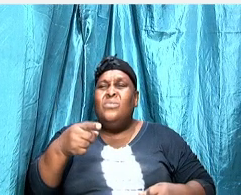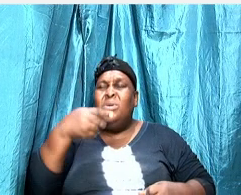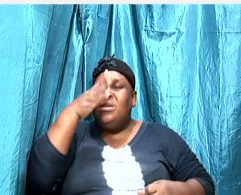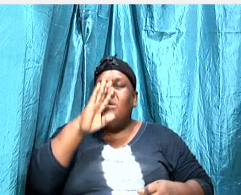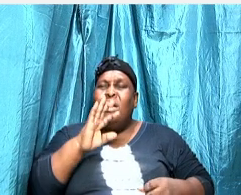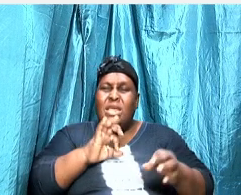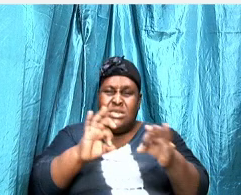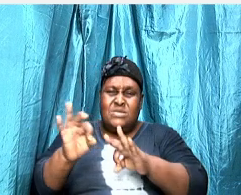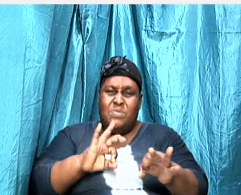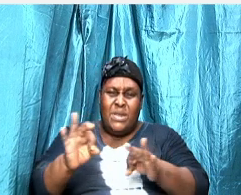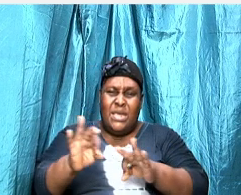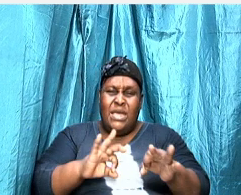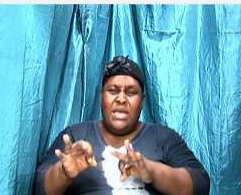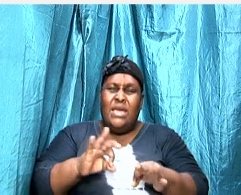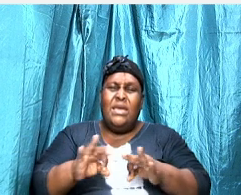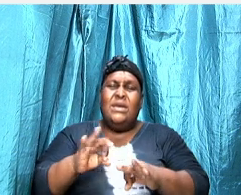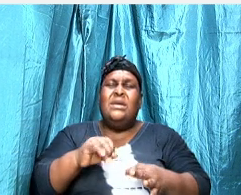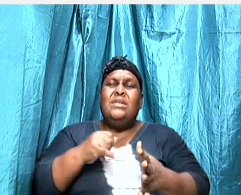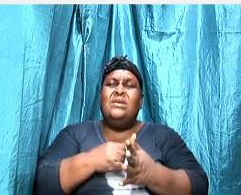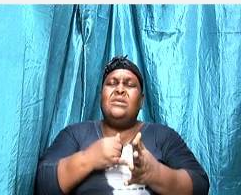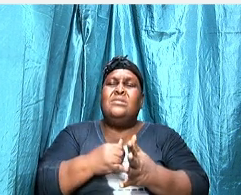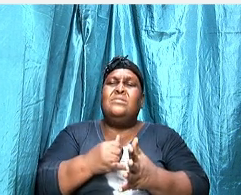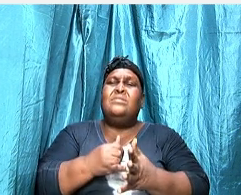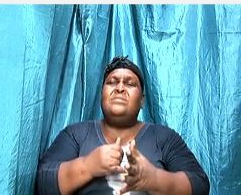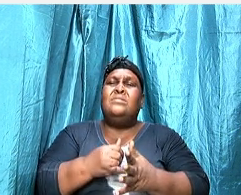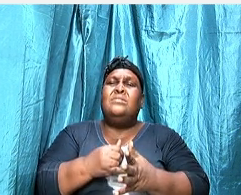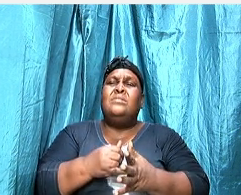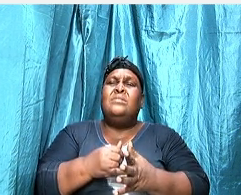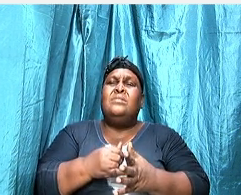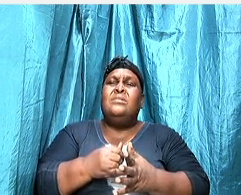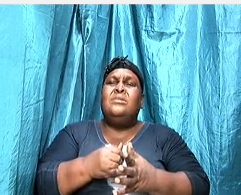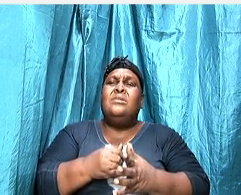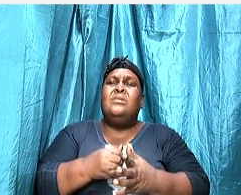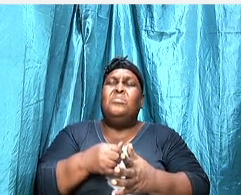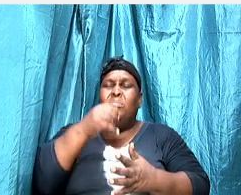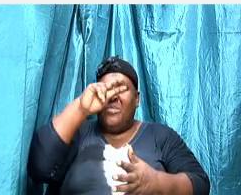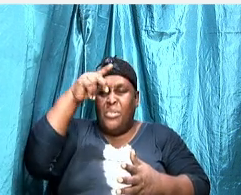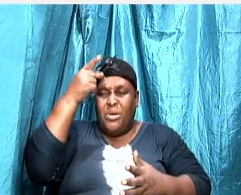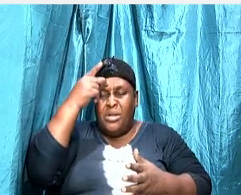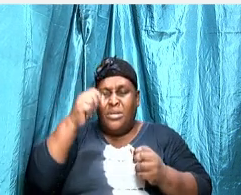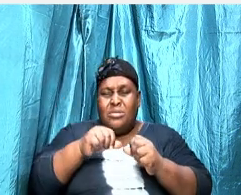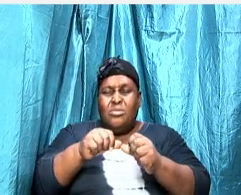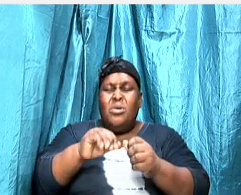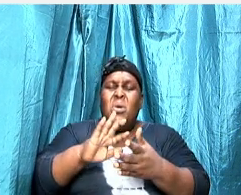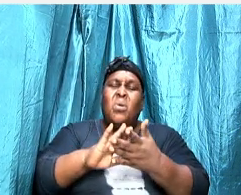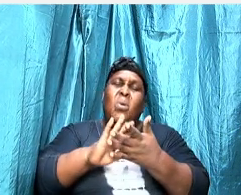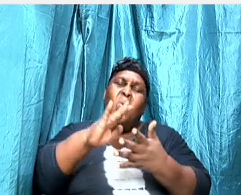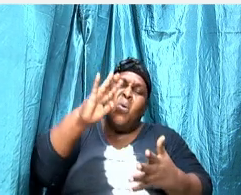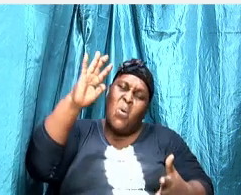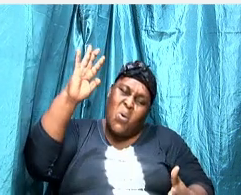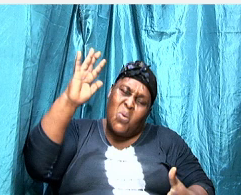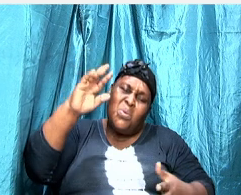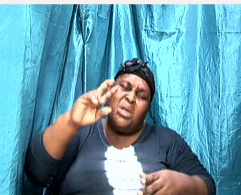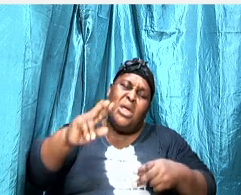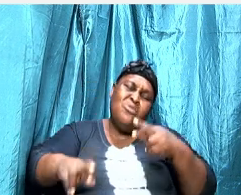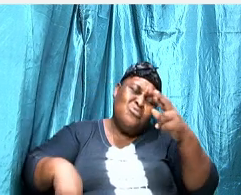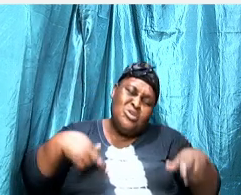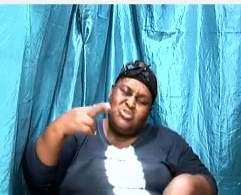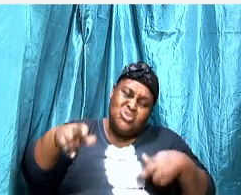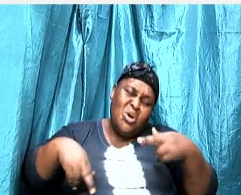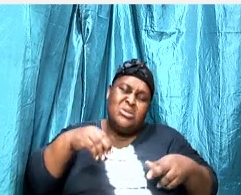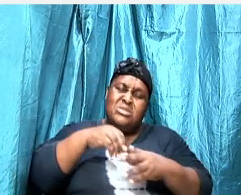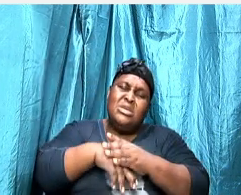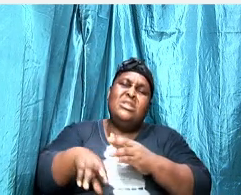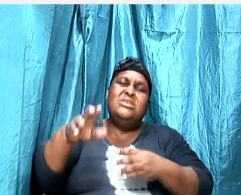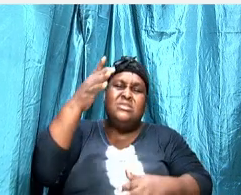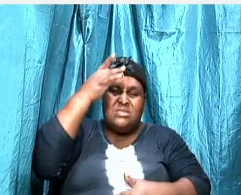to him, he said that he went on to glory in infirmity, or rejoice exceedingly